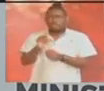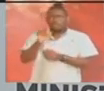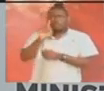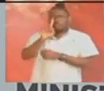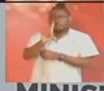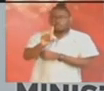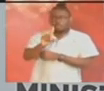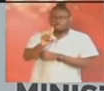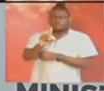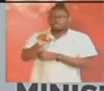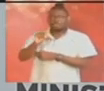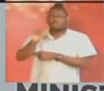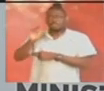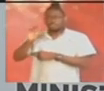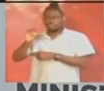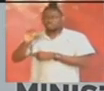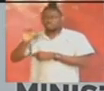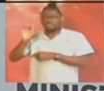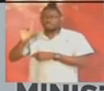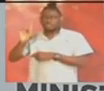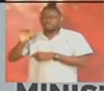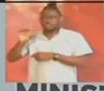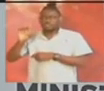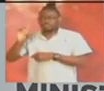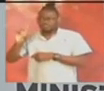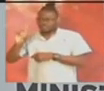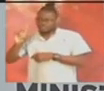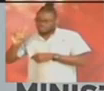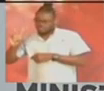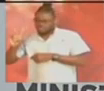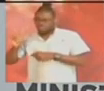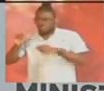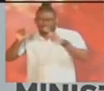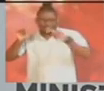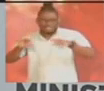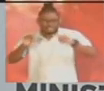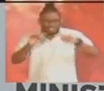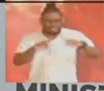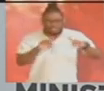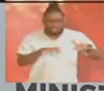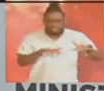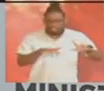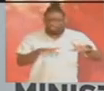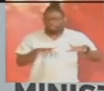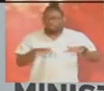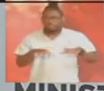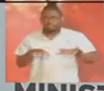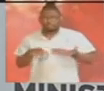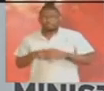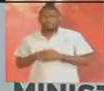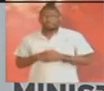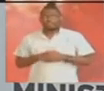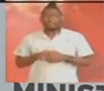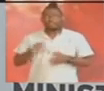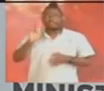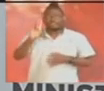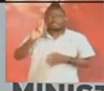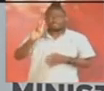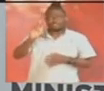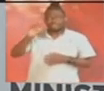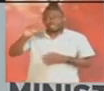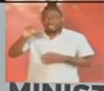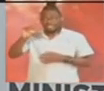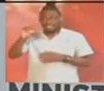118,247 tests completed thus far. Over the last 24 hours, 70 reported new cases, which are from the